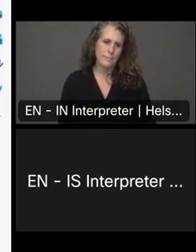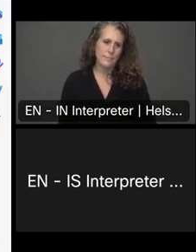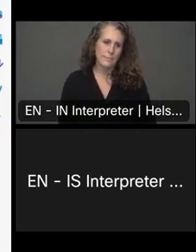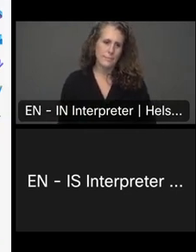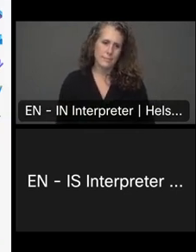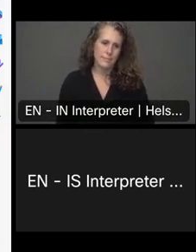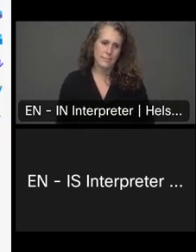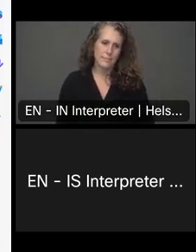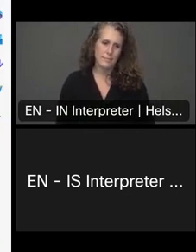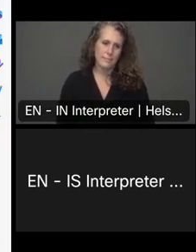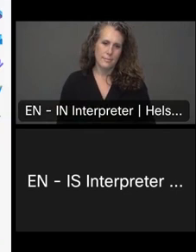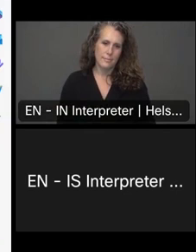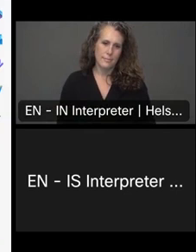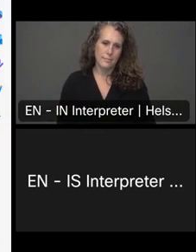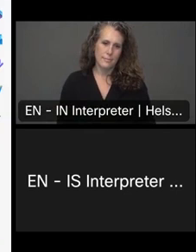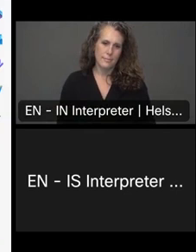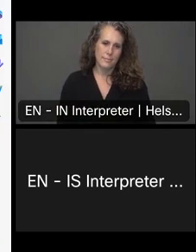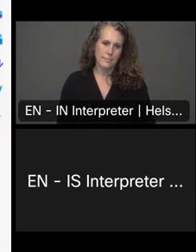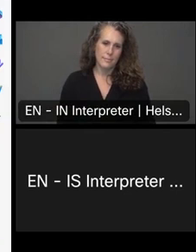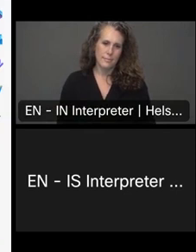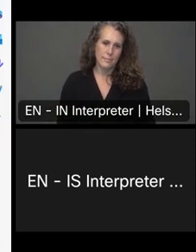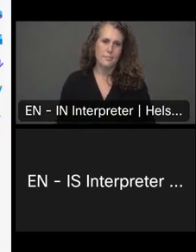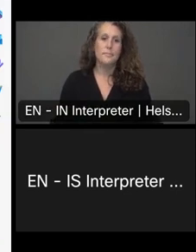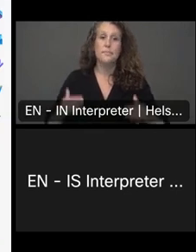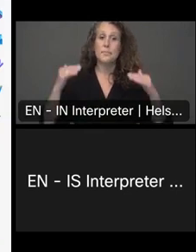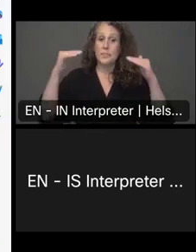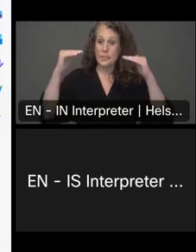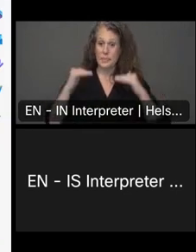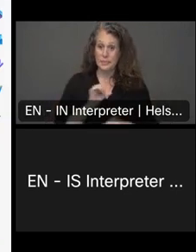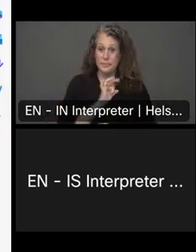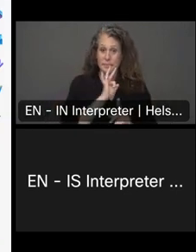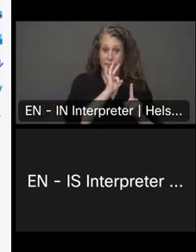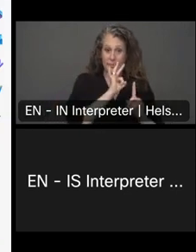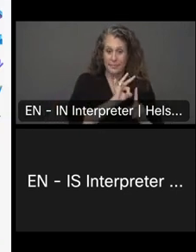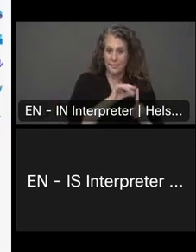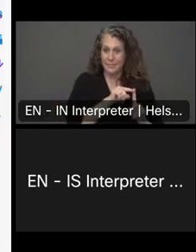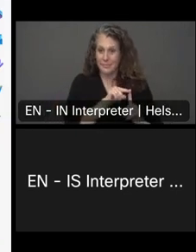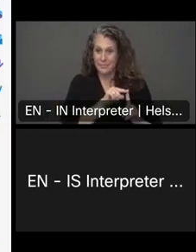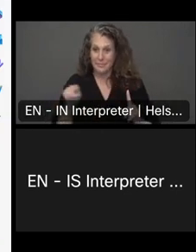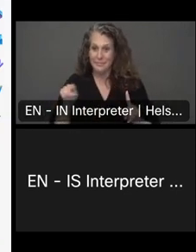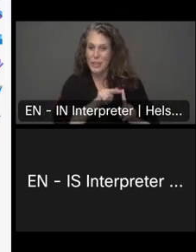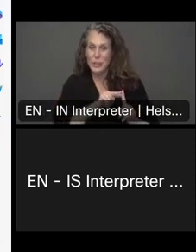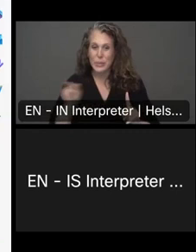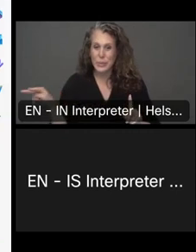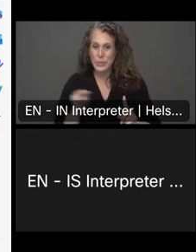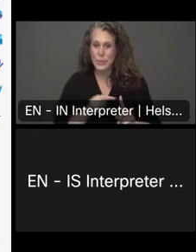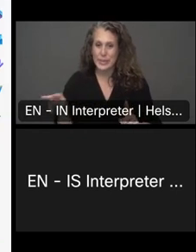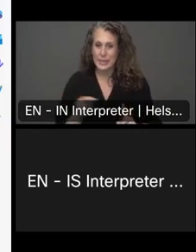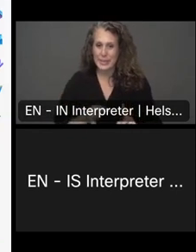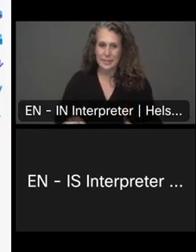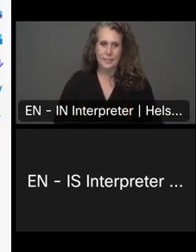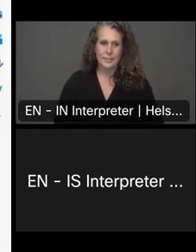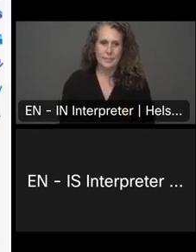descriptive at-issue content. Just as use conditional, following Kaplan and Gutzmann, and